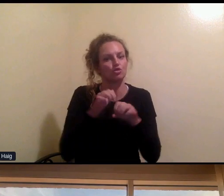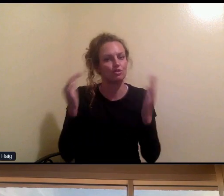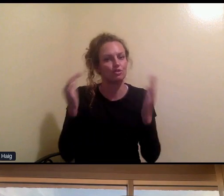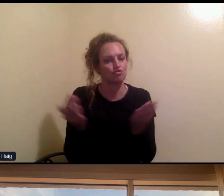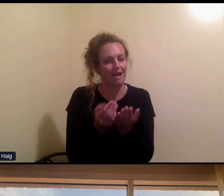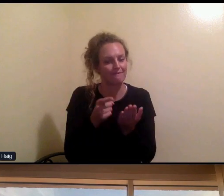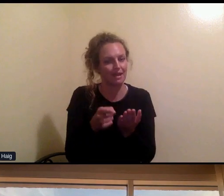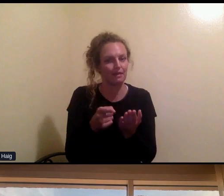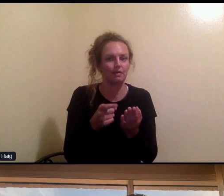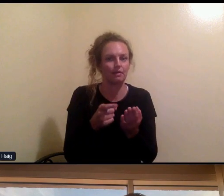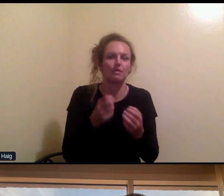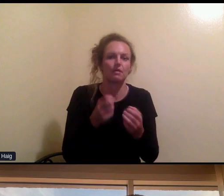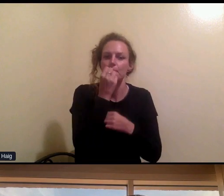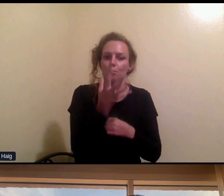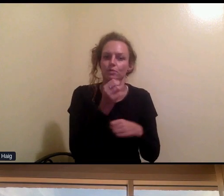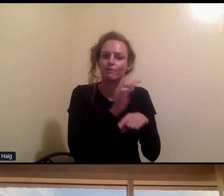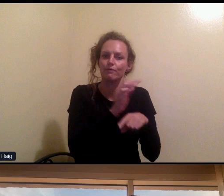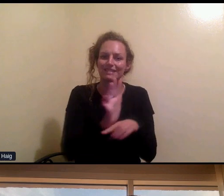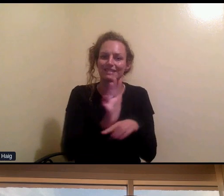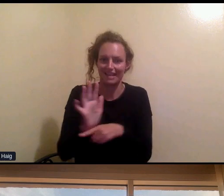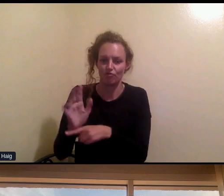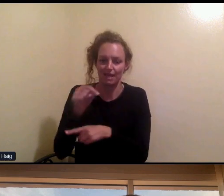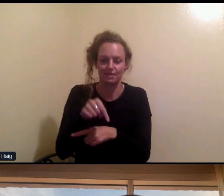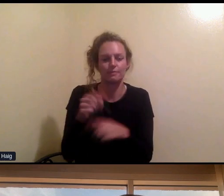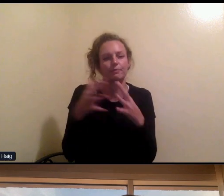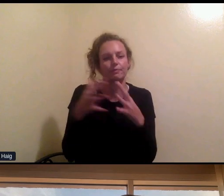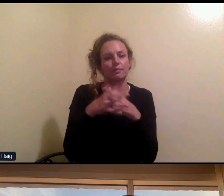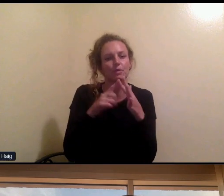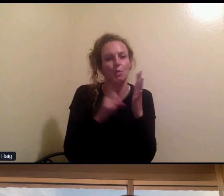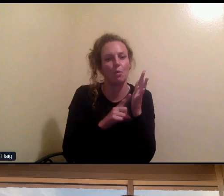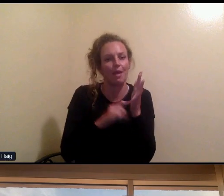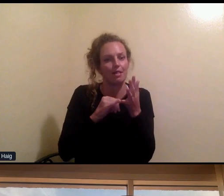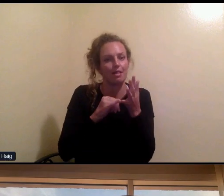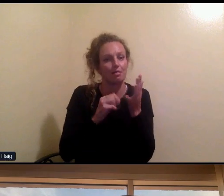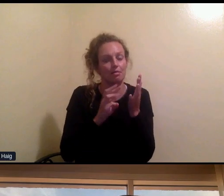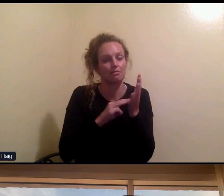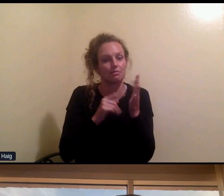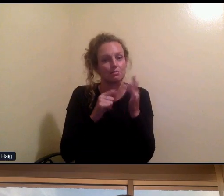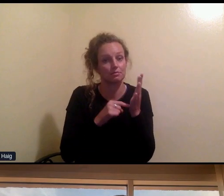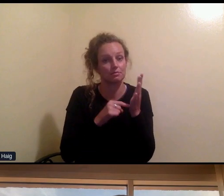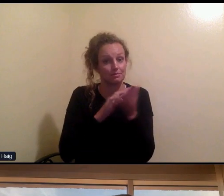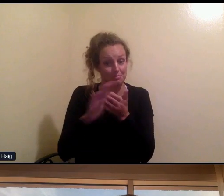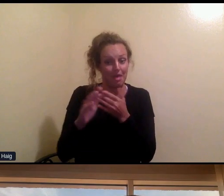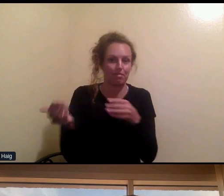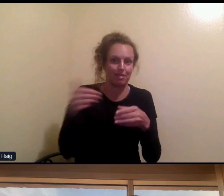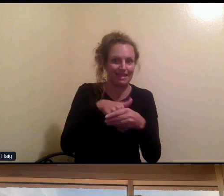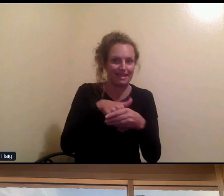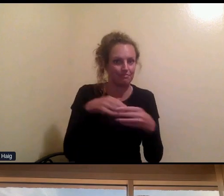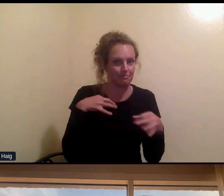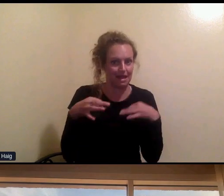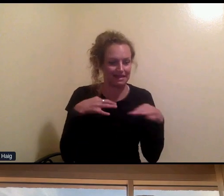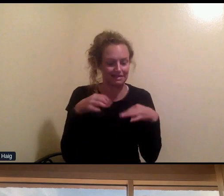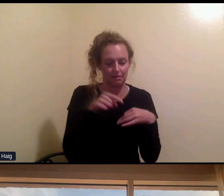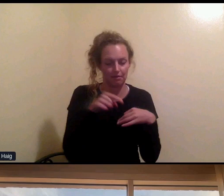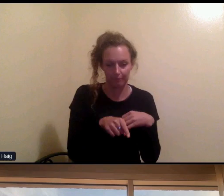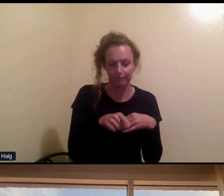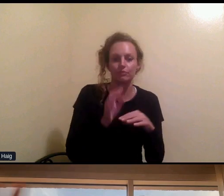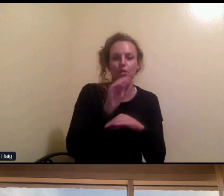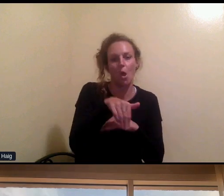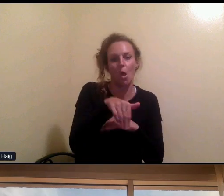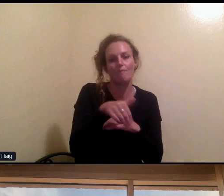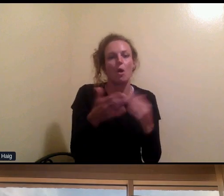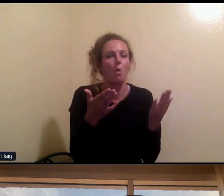series, really well done. And in the first episode, he featured I can never pronounce his last name, but the blind gentleman, Eric,